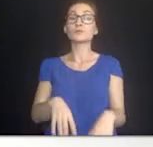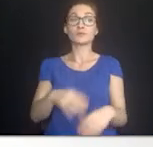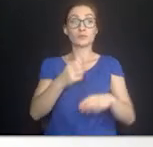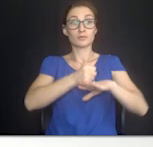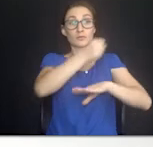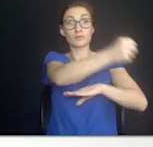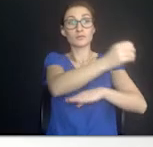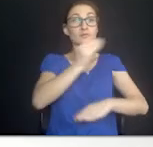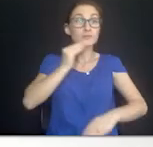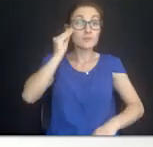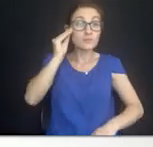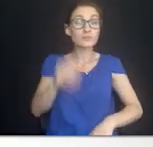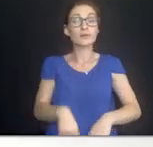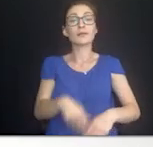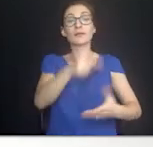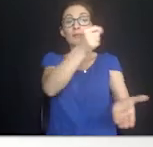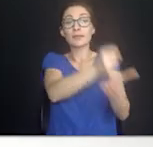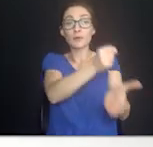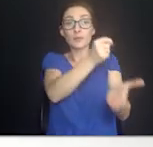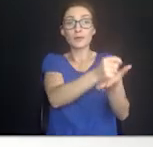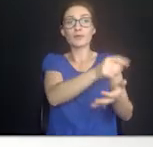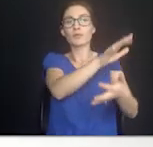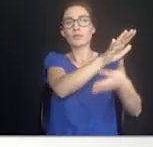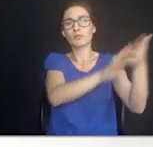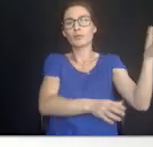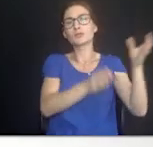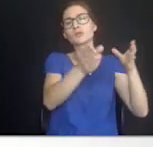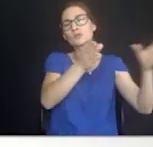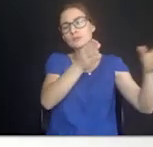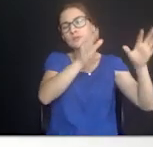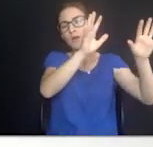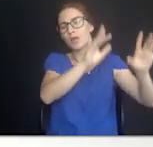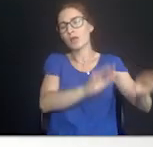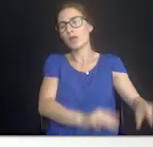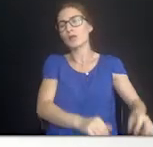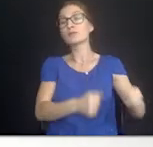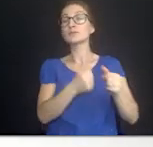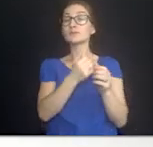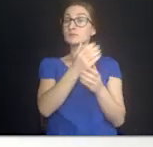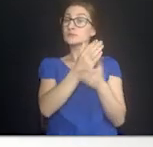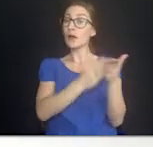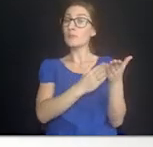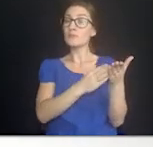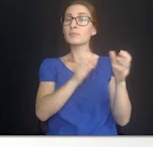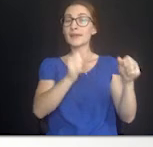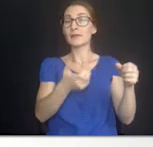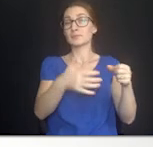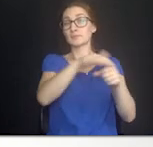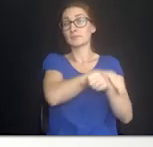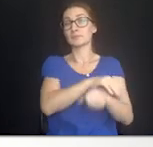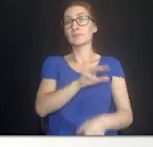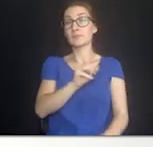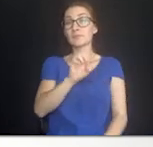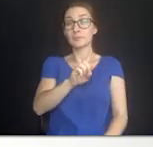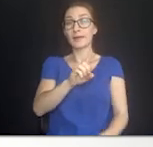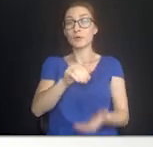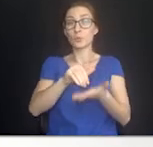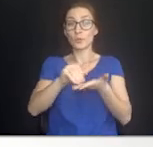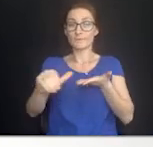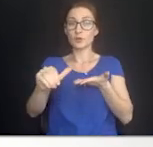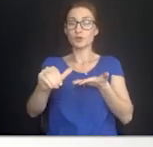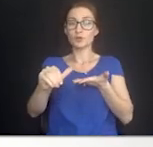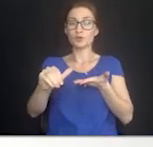and all sorts of other things and services that some of them can be covered by Waiver, right?